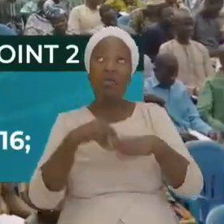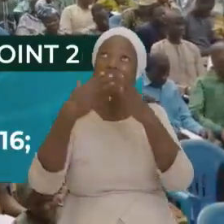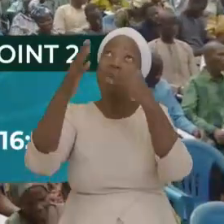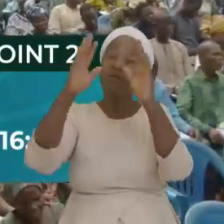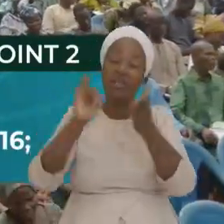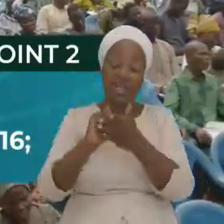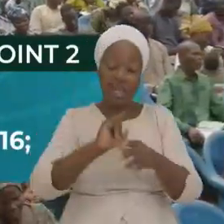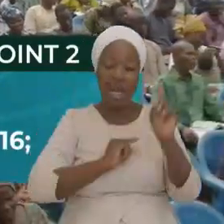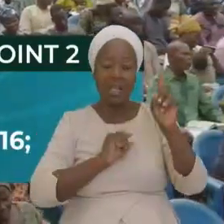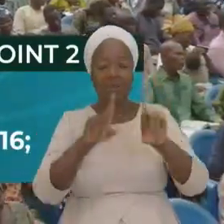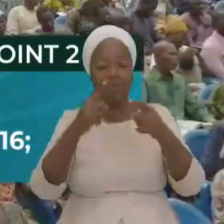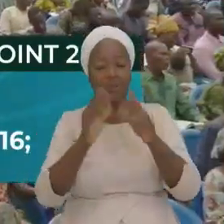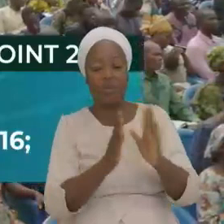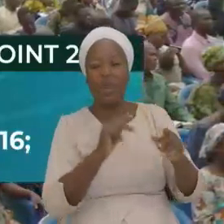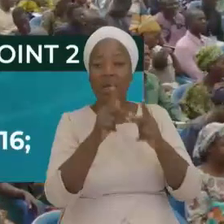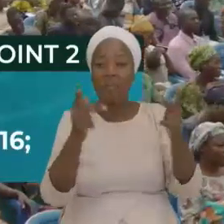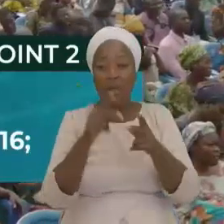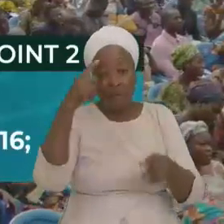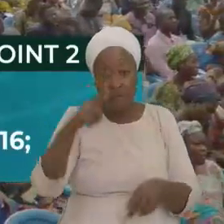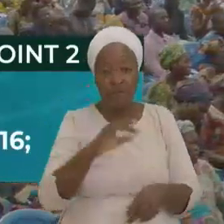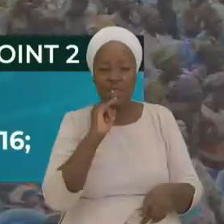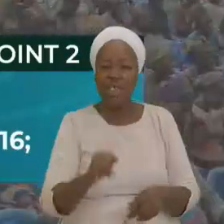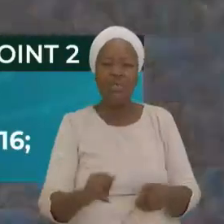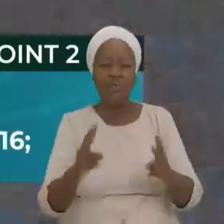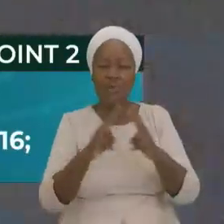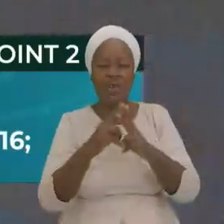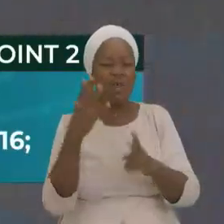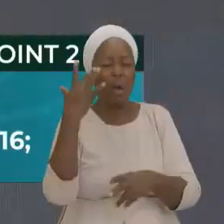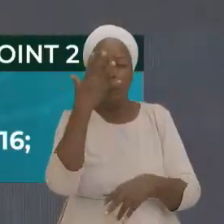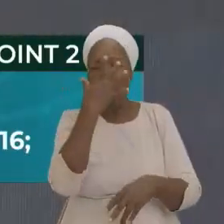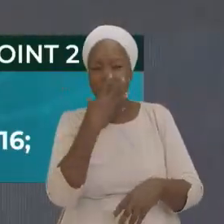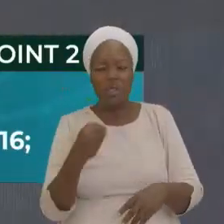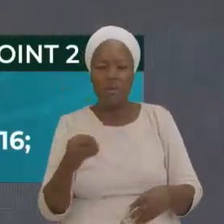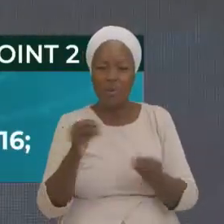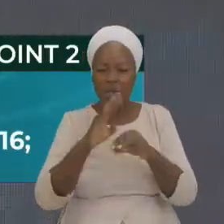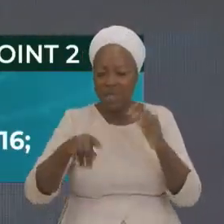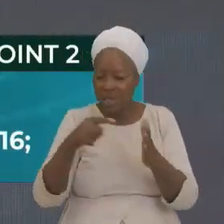a place for you. It's much more beautiful than this. So we don't need to take this